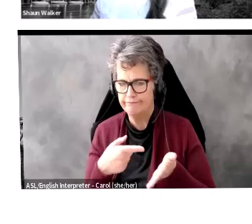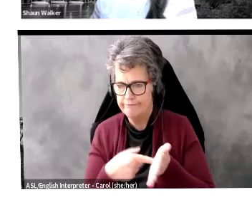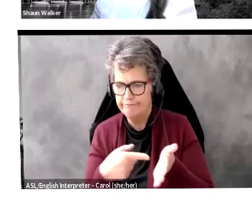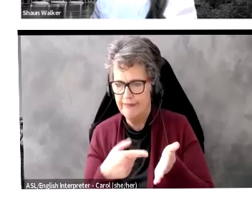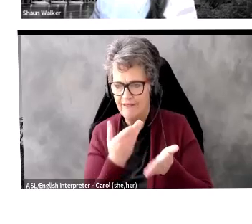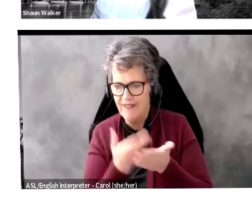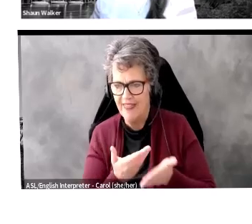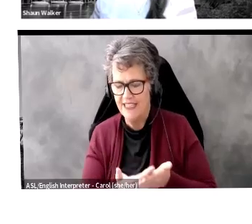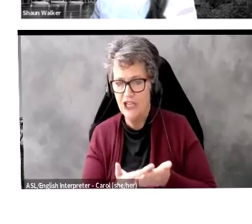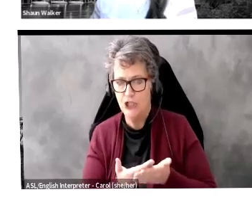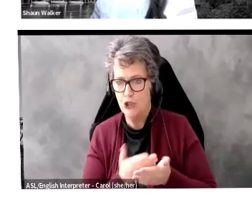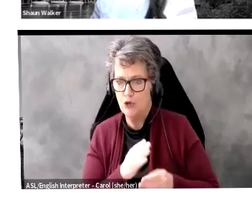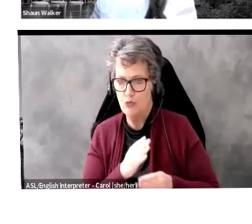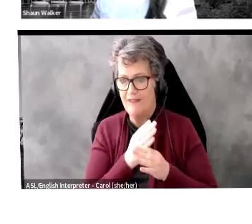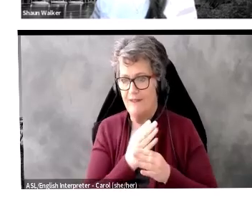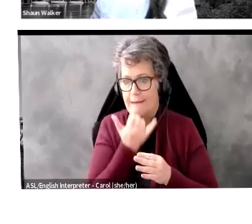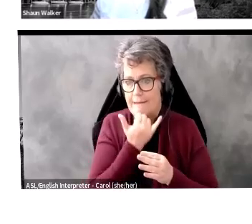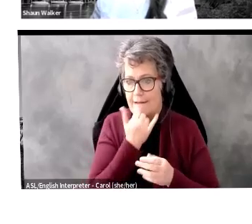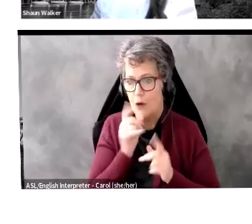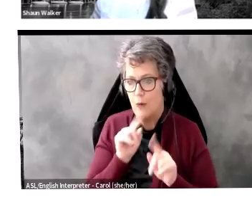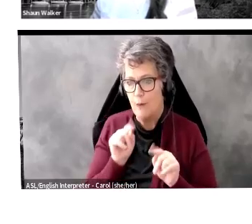prevent the erroneous reporting.